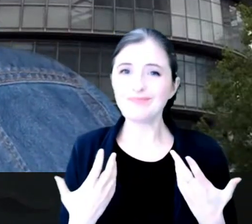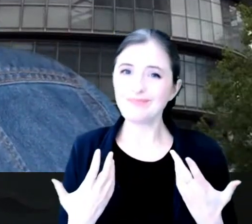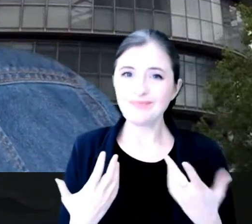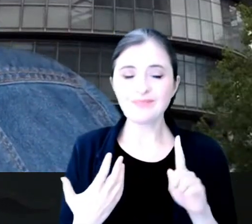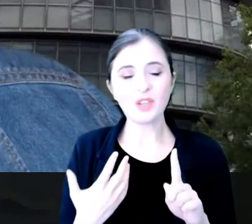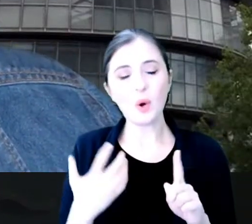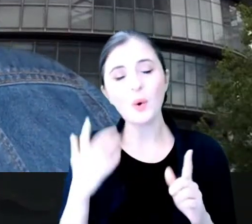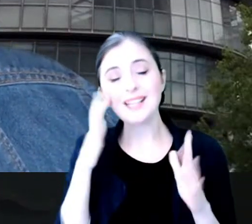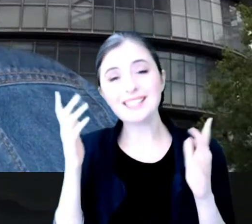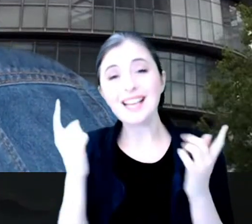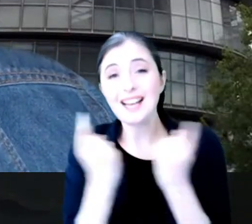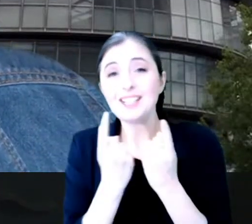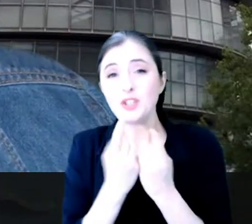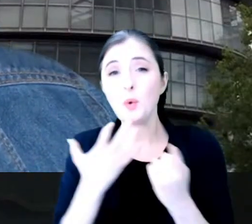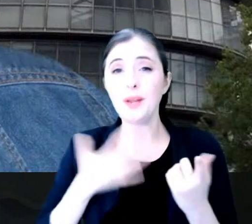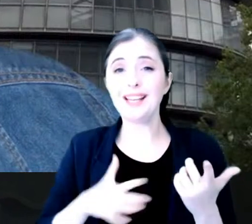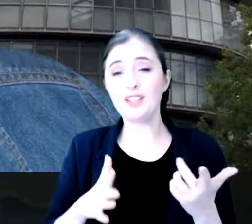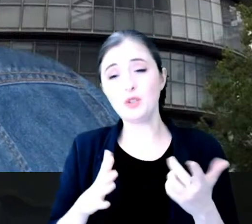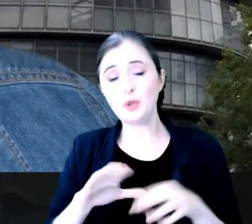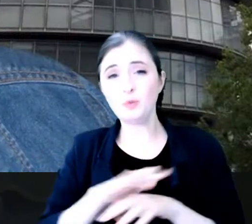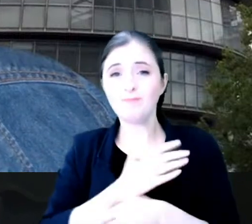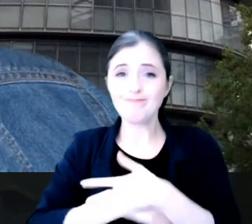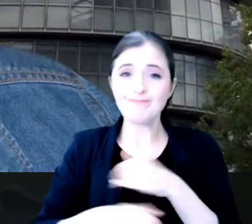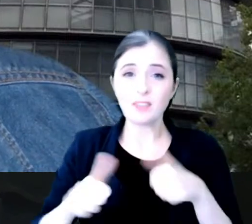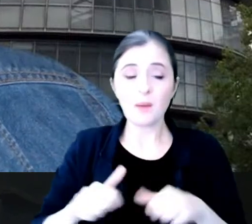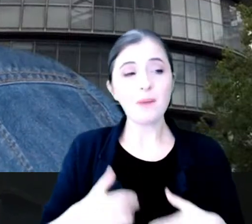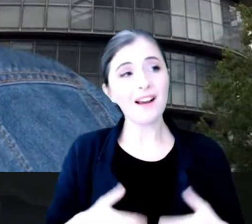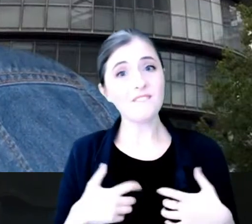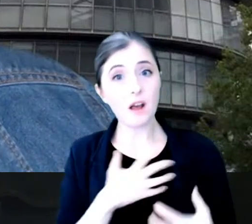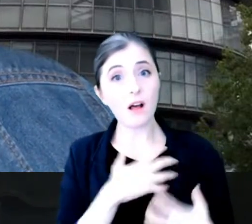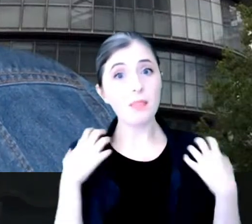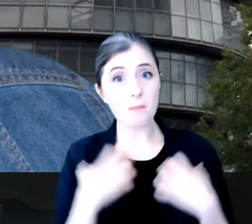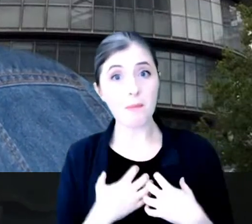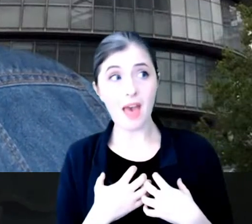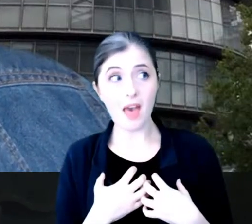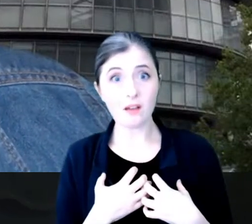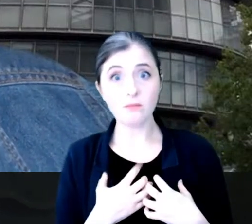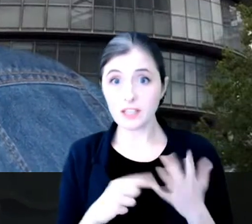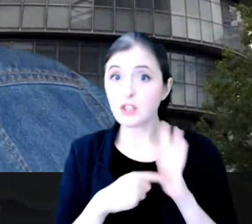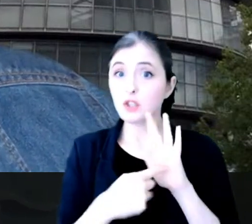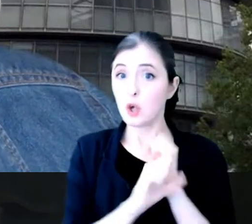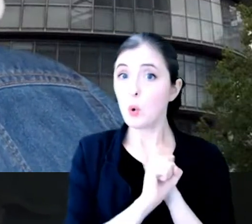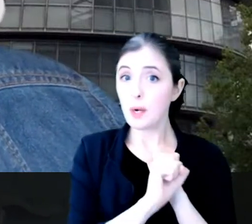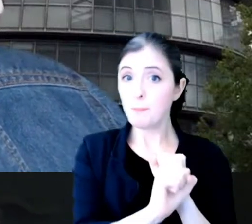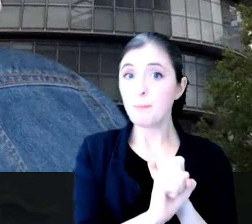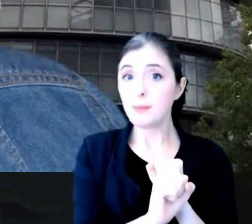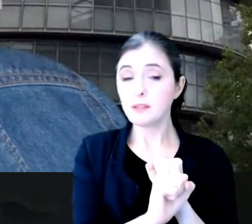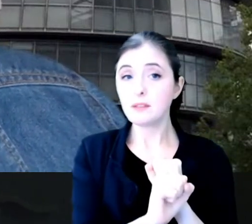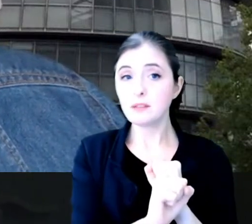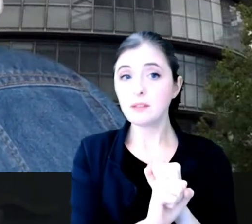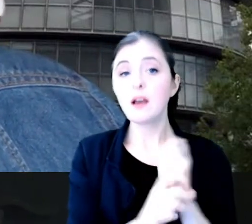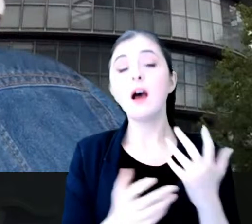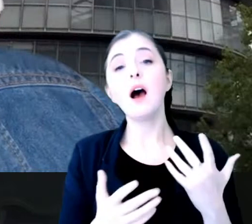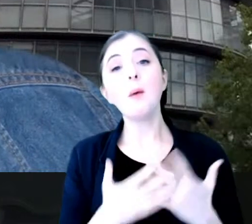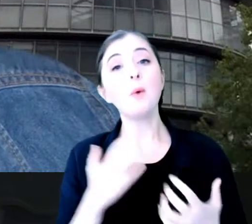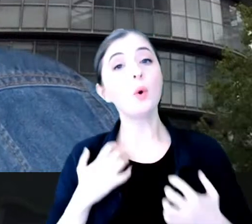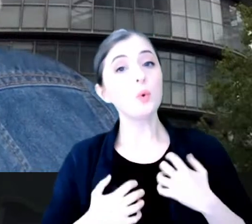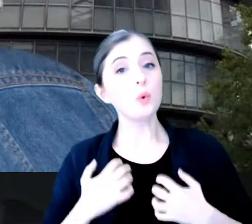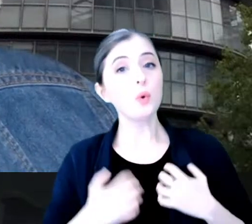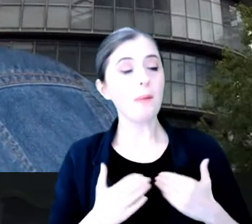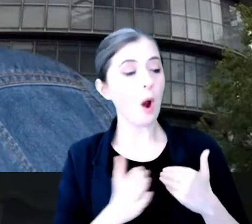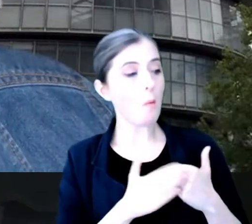think that this mayor has shown his commitment. And I would be looking forward to hearing what more he has to